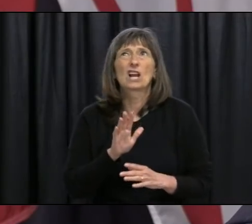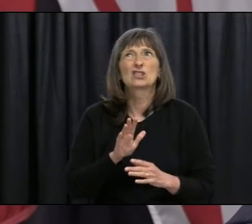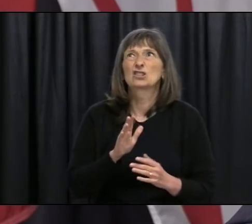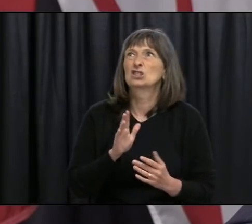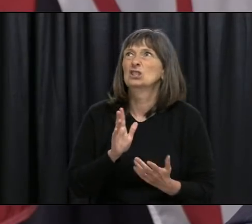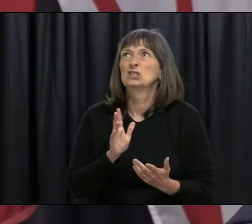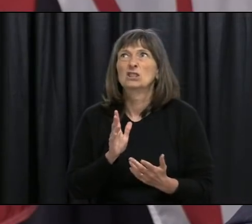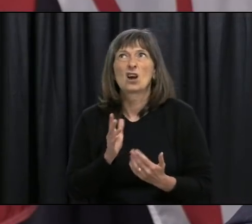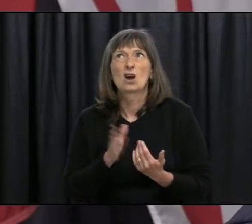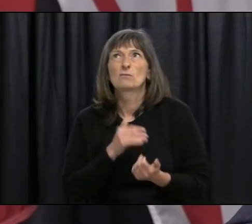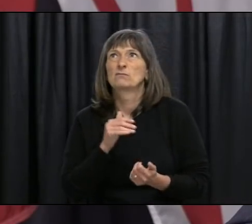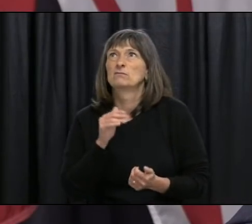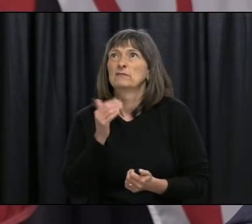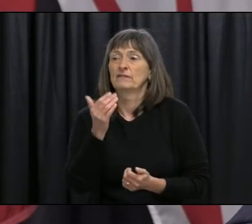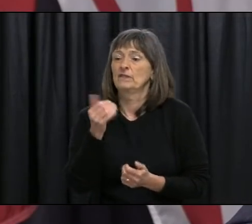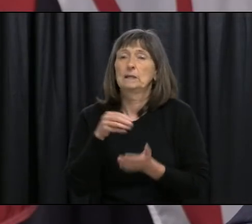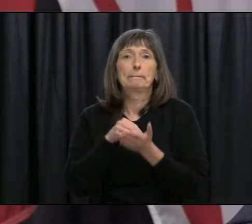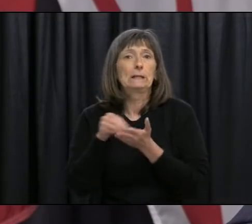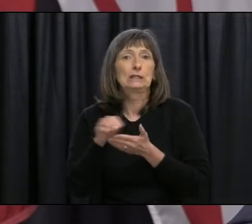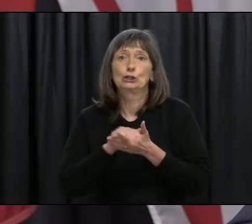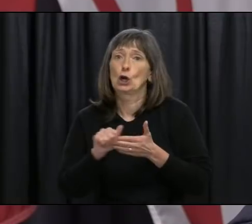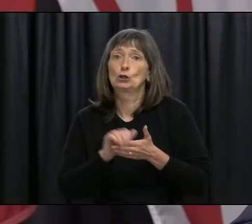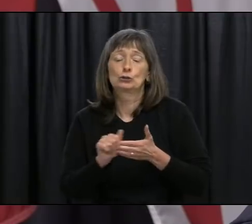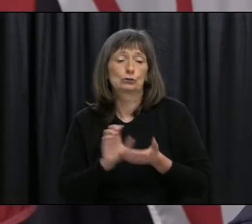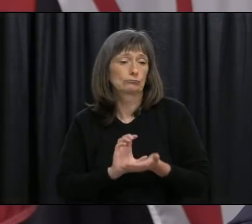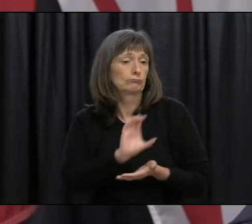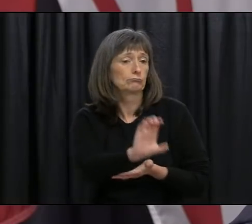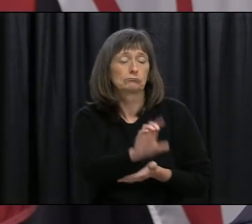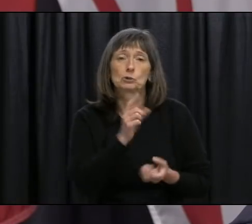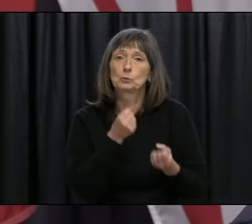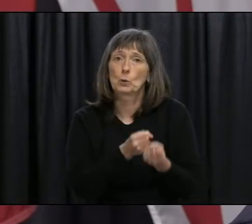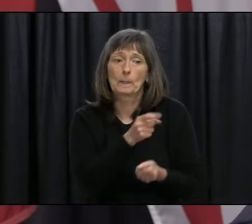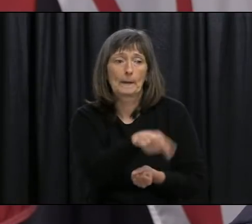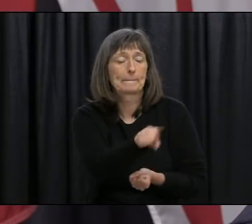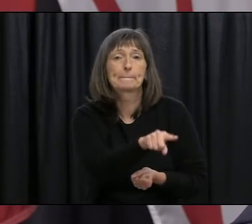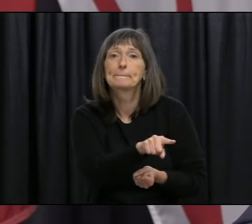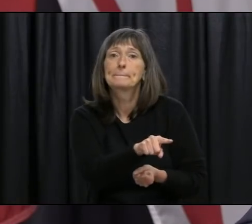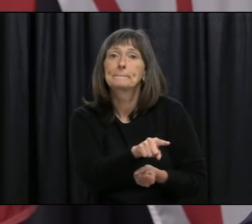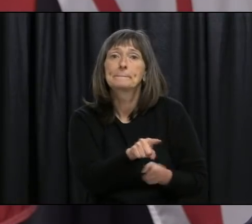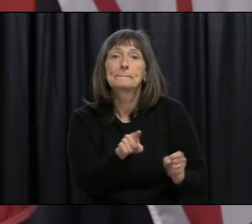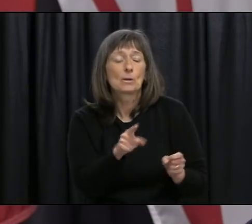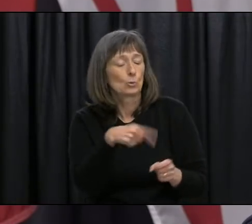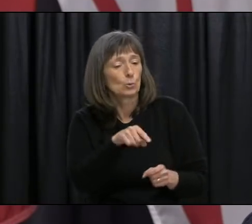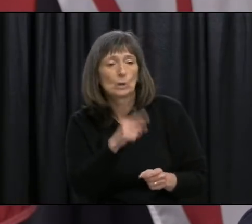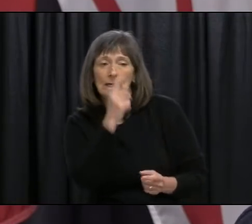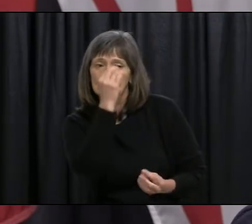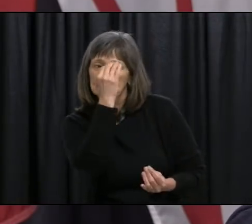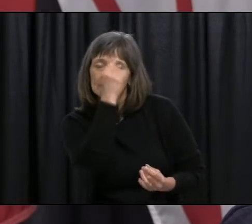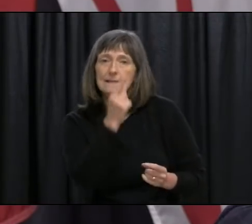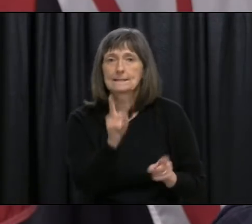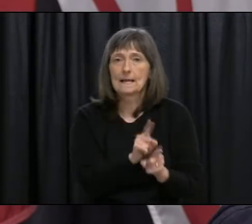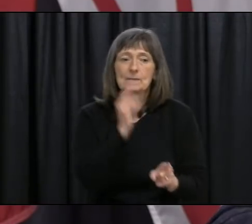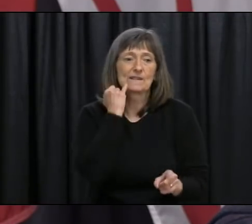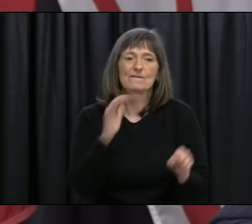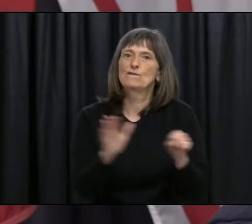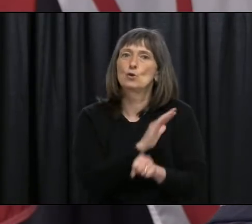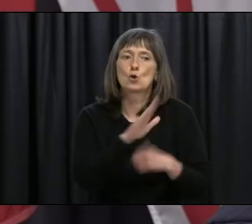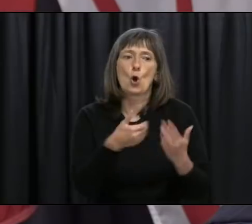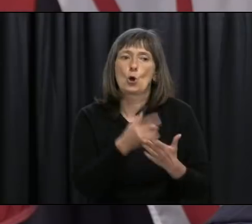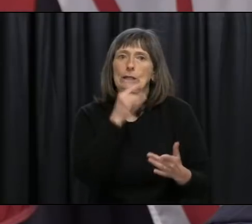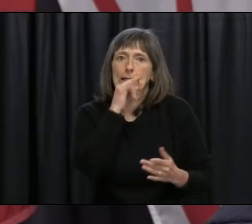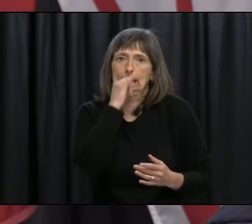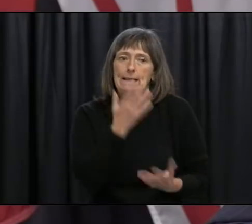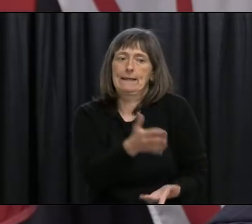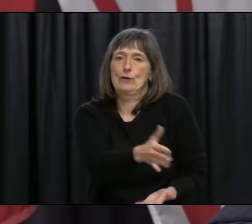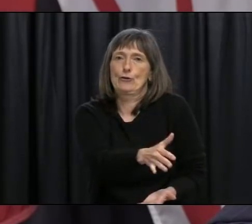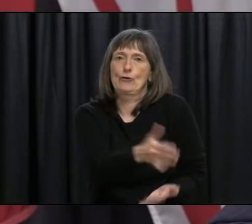almost $15 million that have been gone into this industry, and we treated them as if they were full. So I would expect that it is important for the child